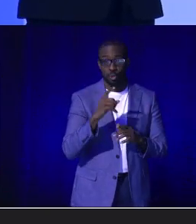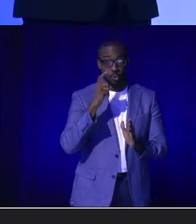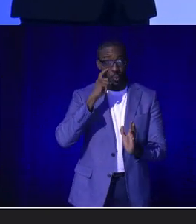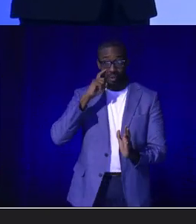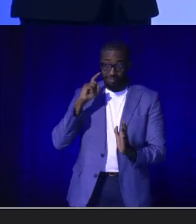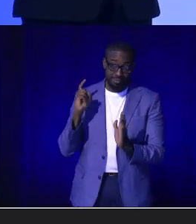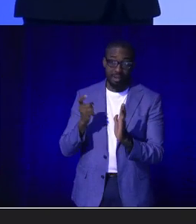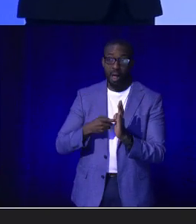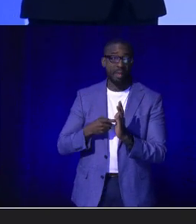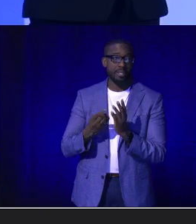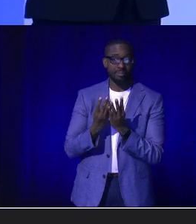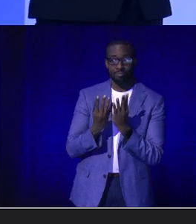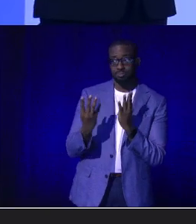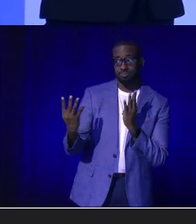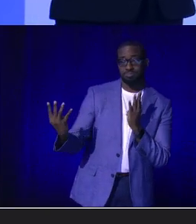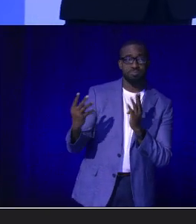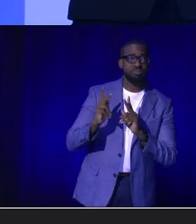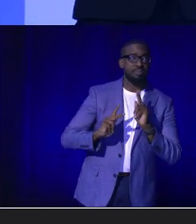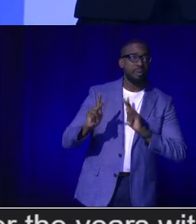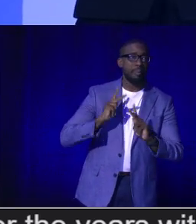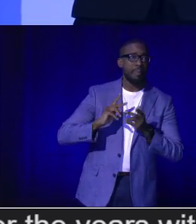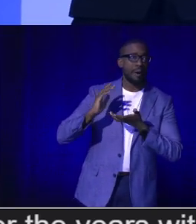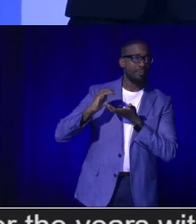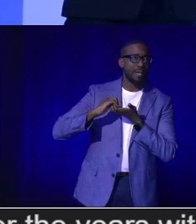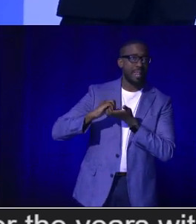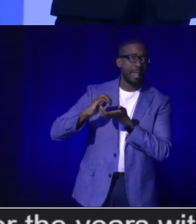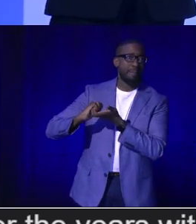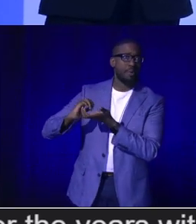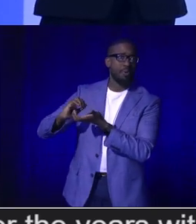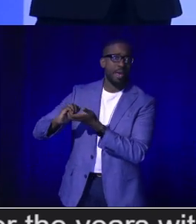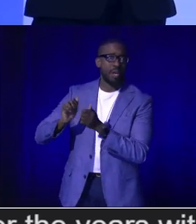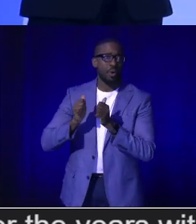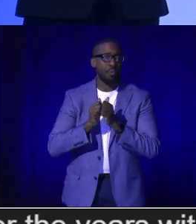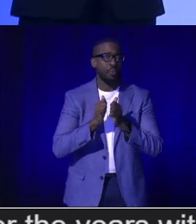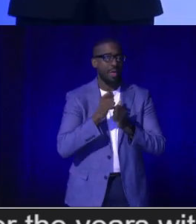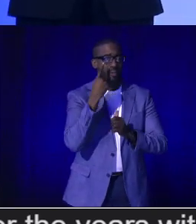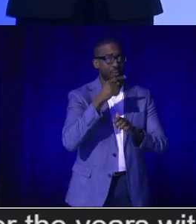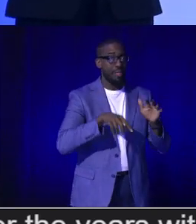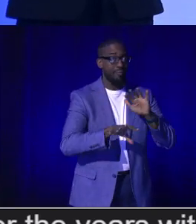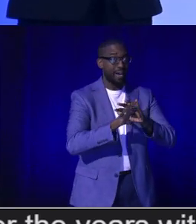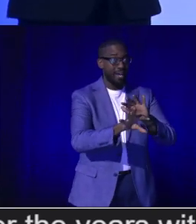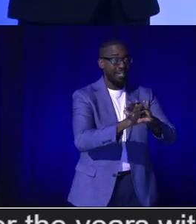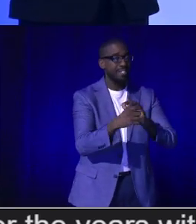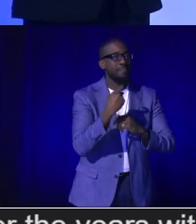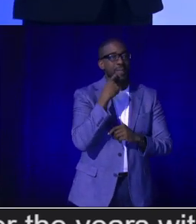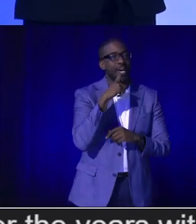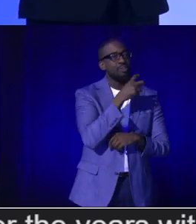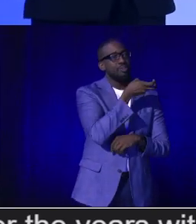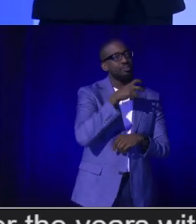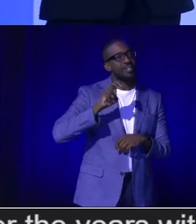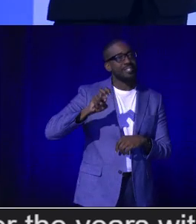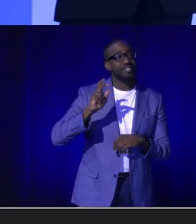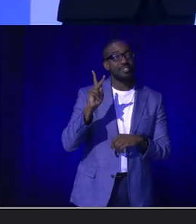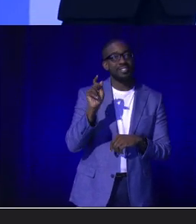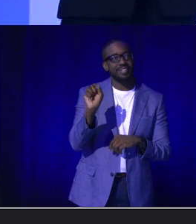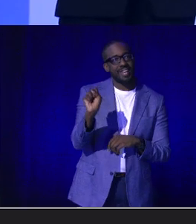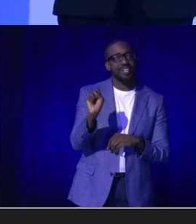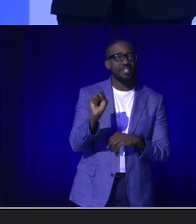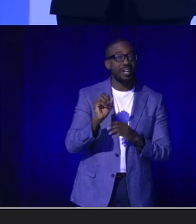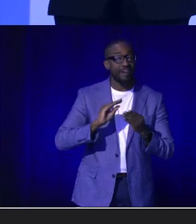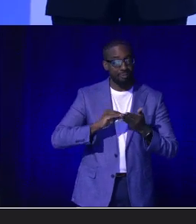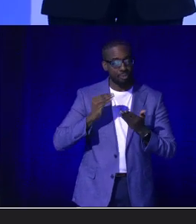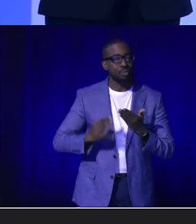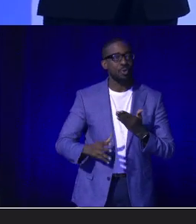findings. And I most recently transitioned to the University of Kansas. I have a couple of students that I'm working with, but I'm also